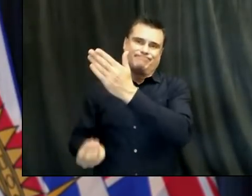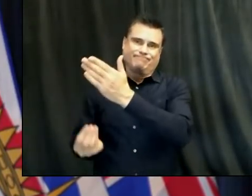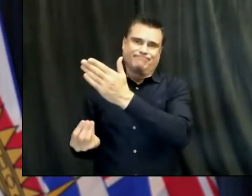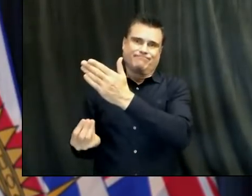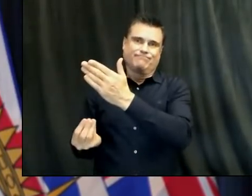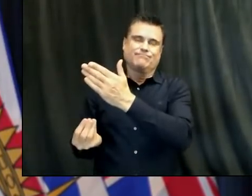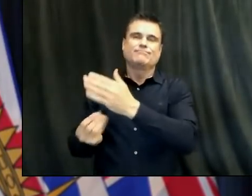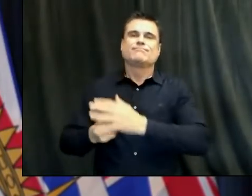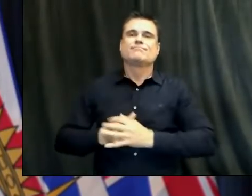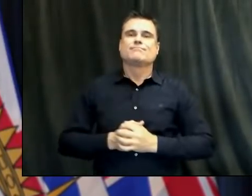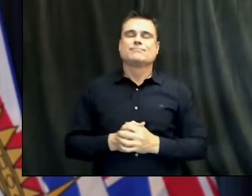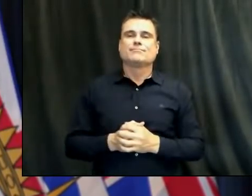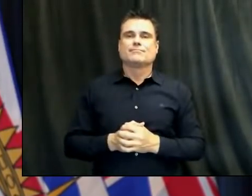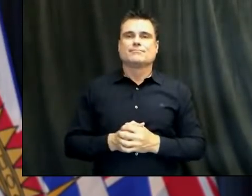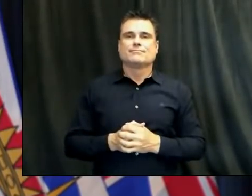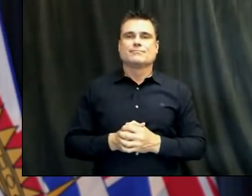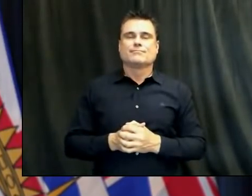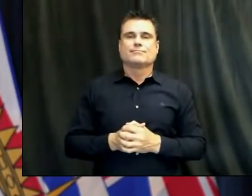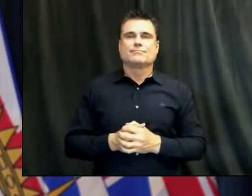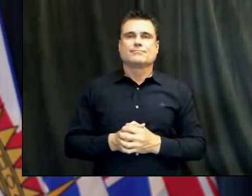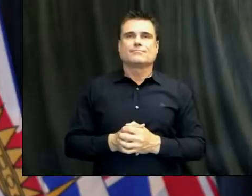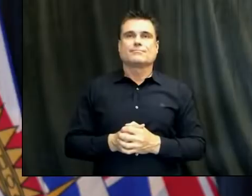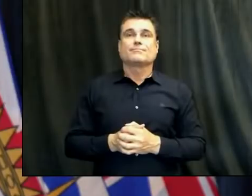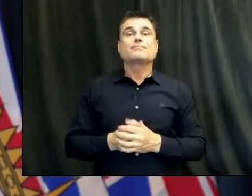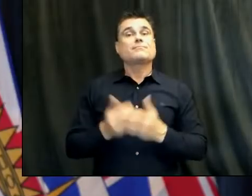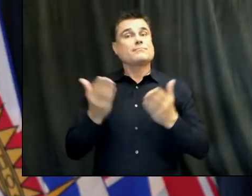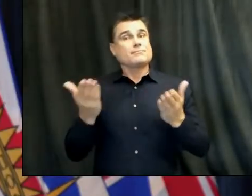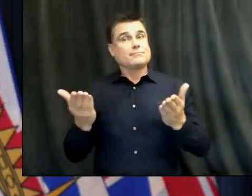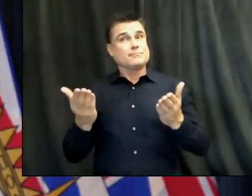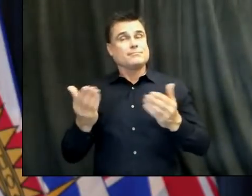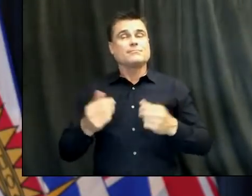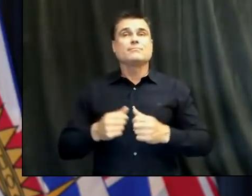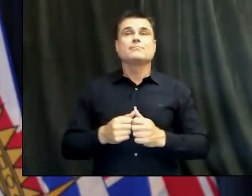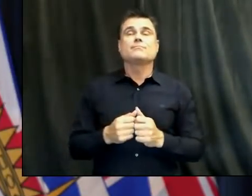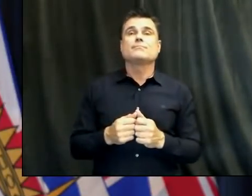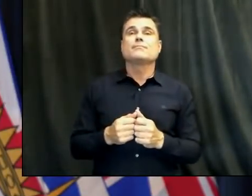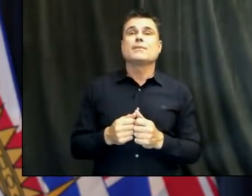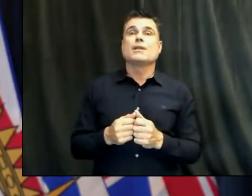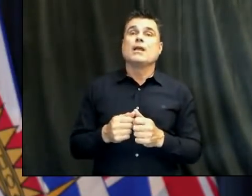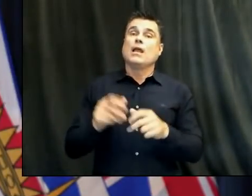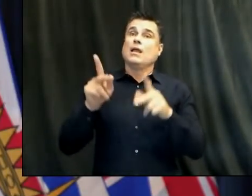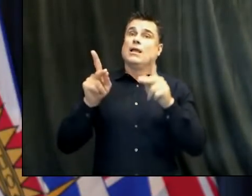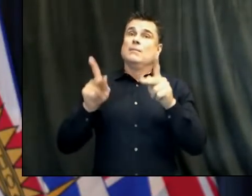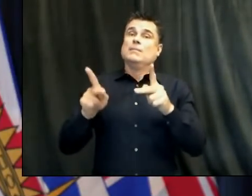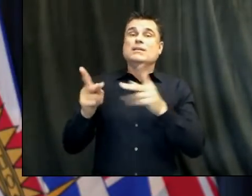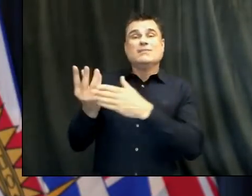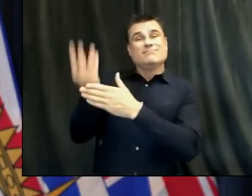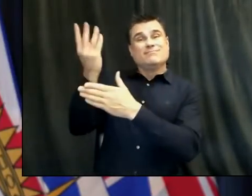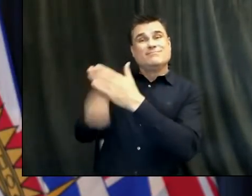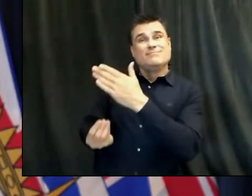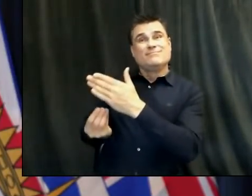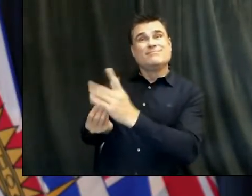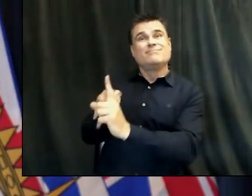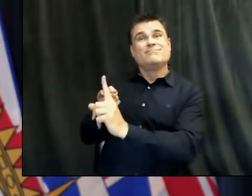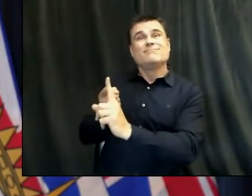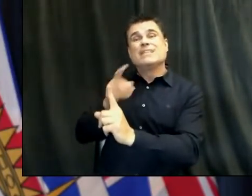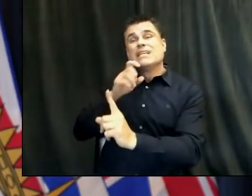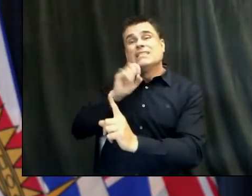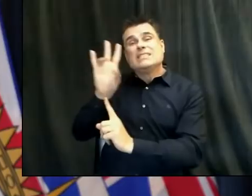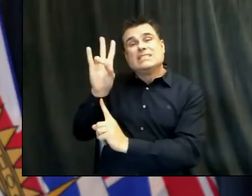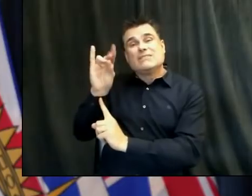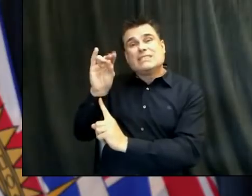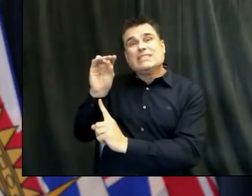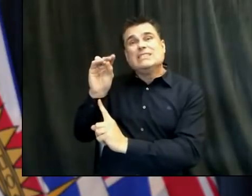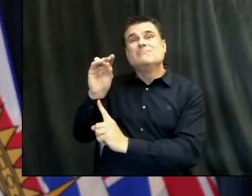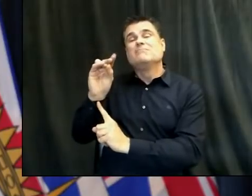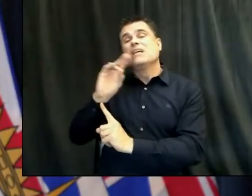And the vast majority of these people were people in their 70s and 80s, our seniors,